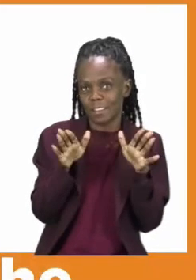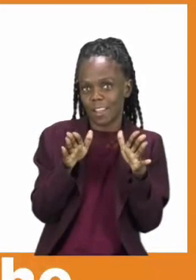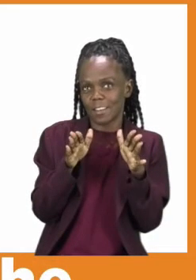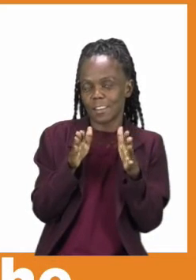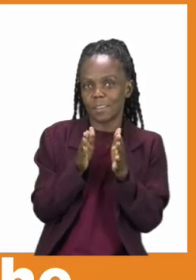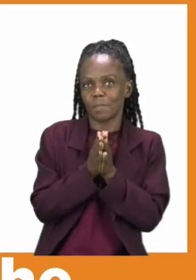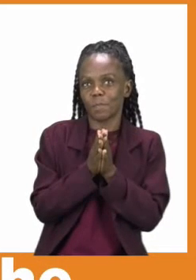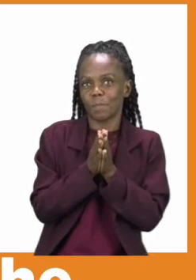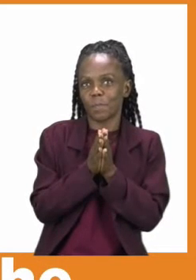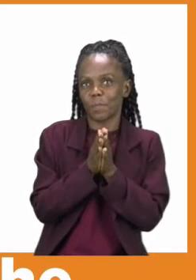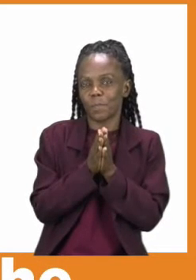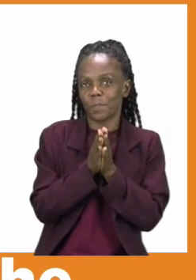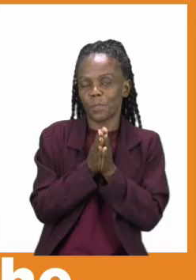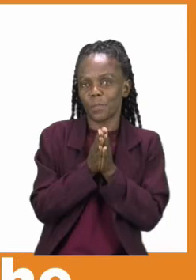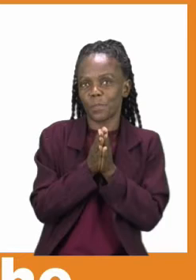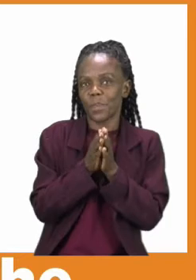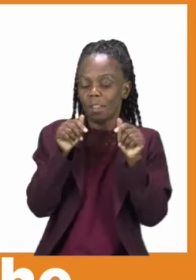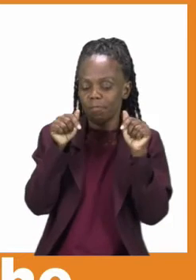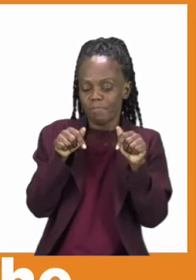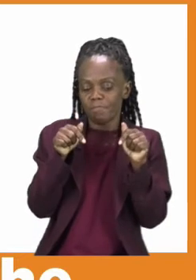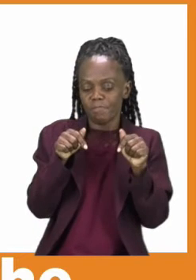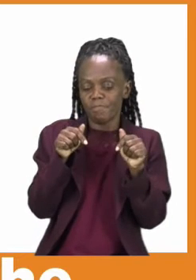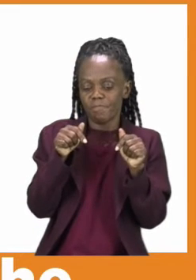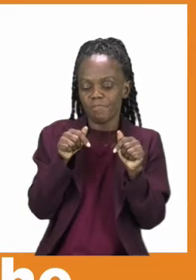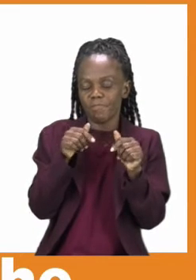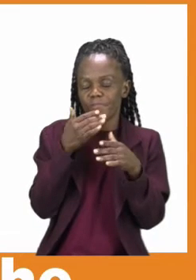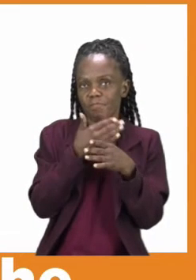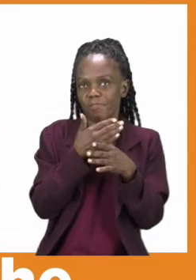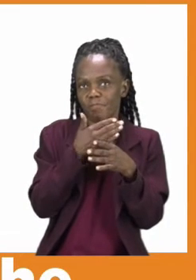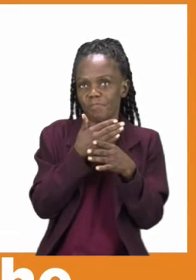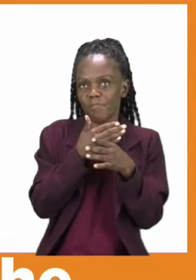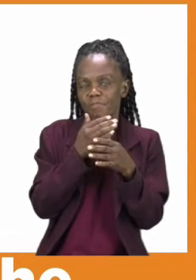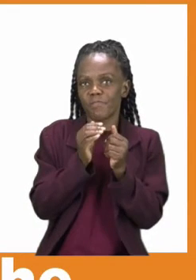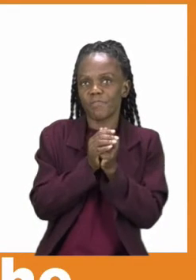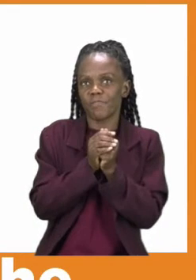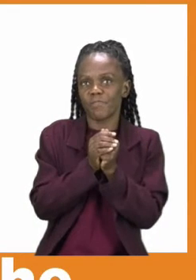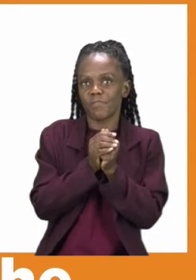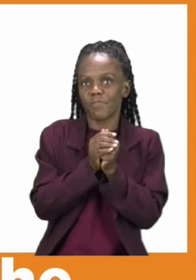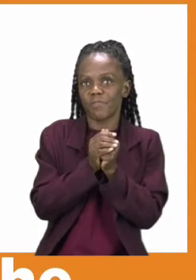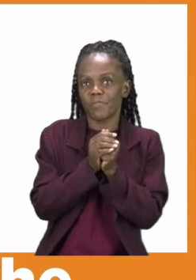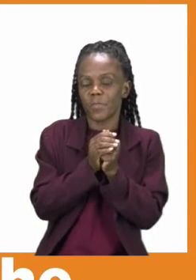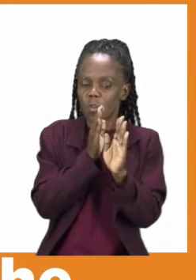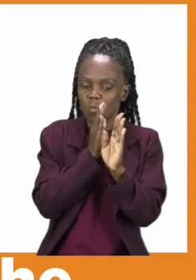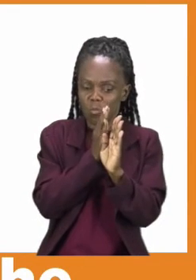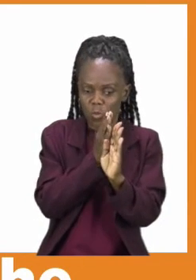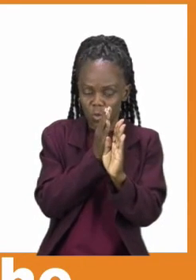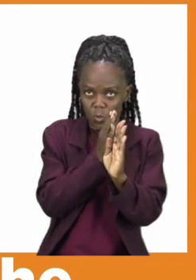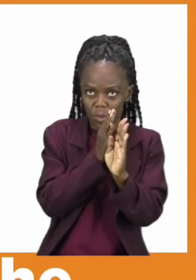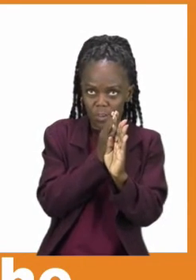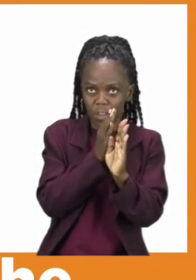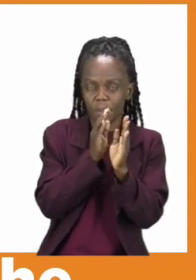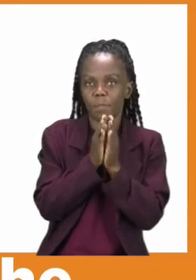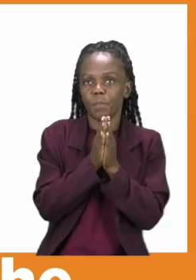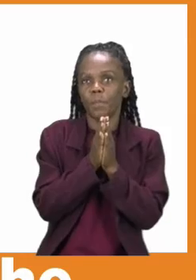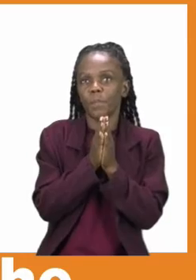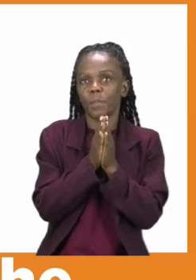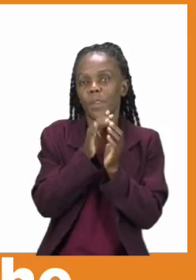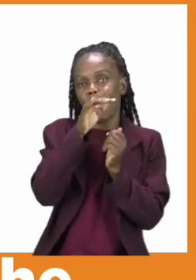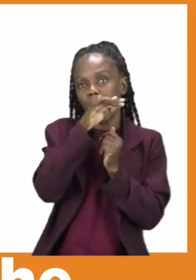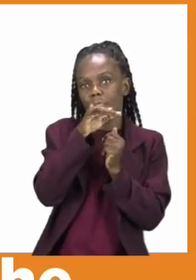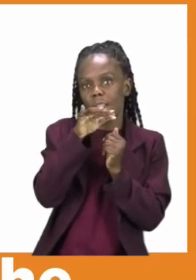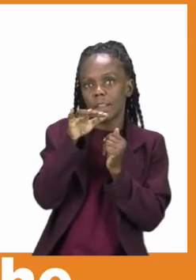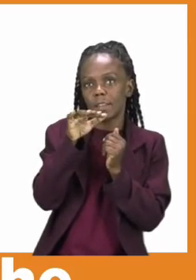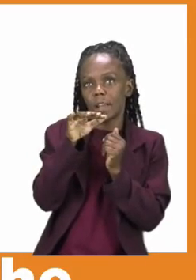For today's lesson, we will be talking about sequencing and the